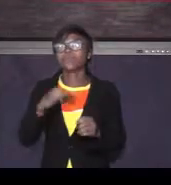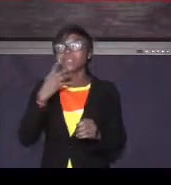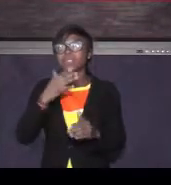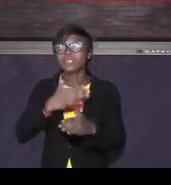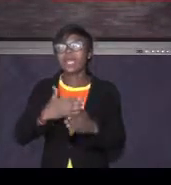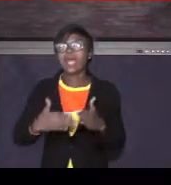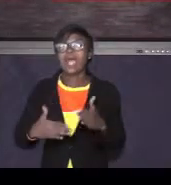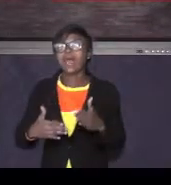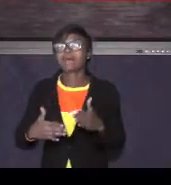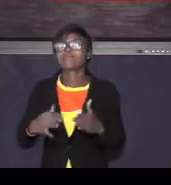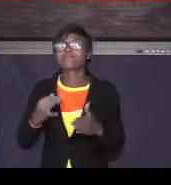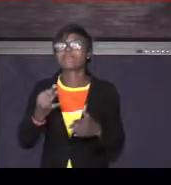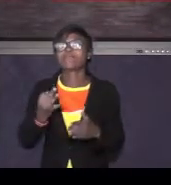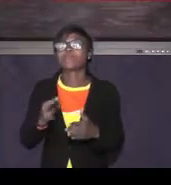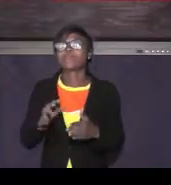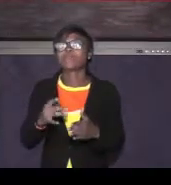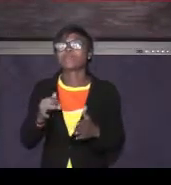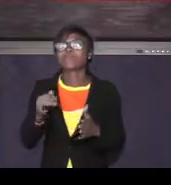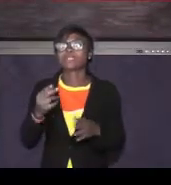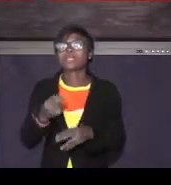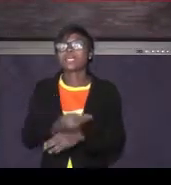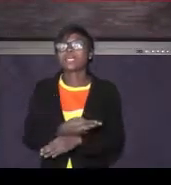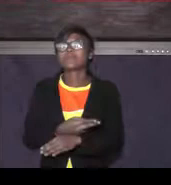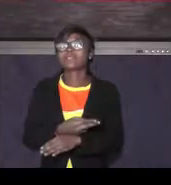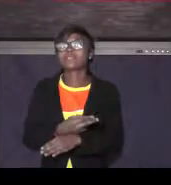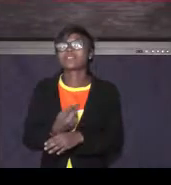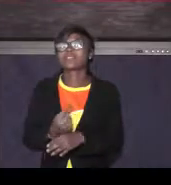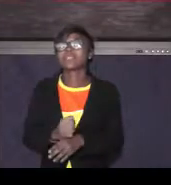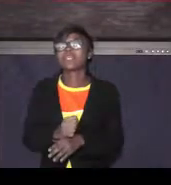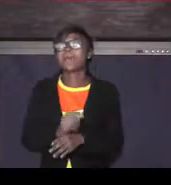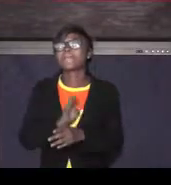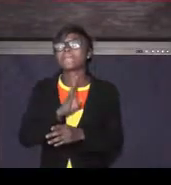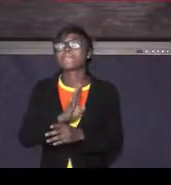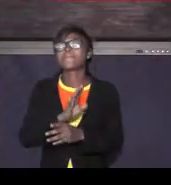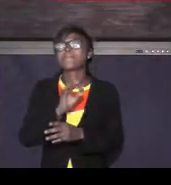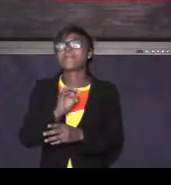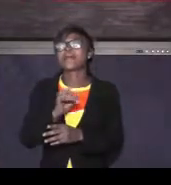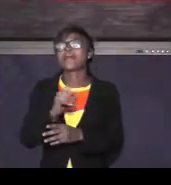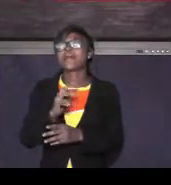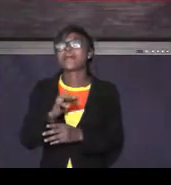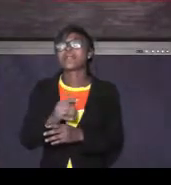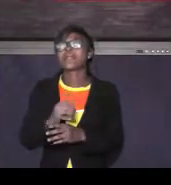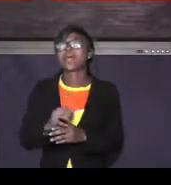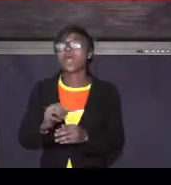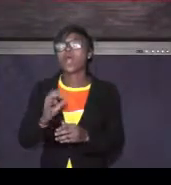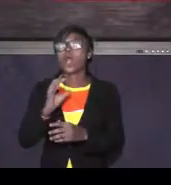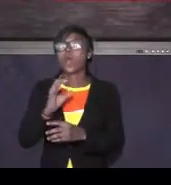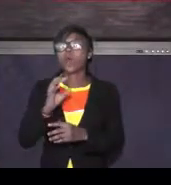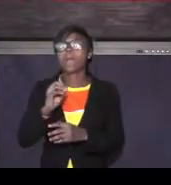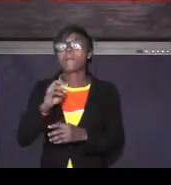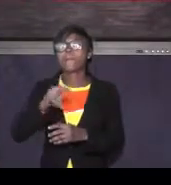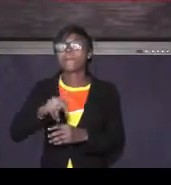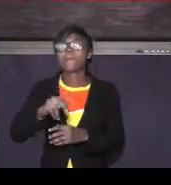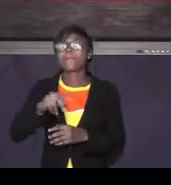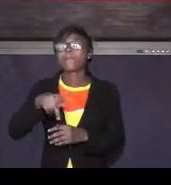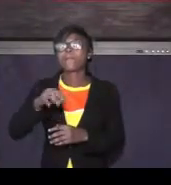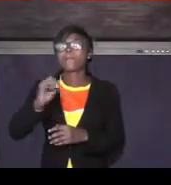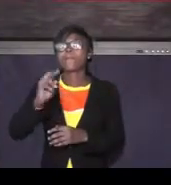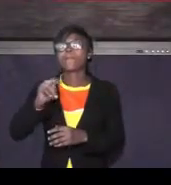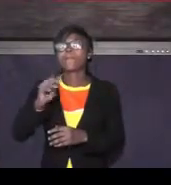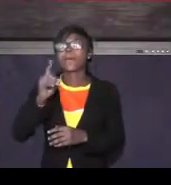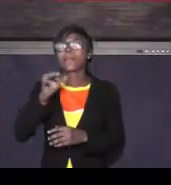parallelogram. That is half of the perpendicular length times the breadth. Now, compound shapes